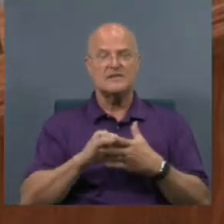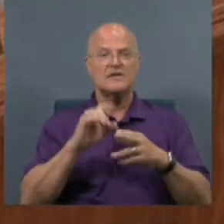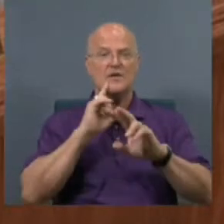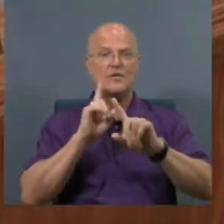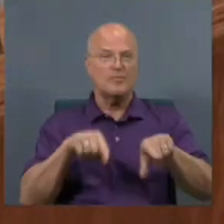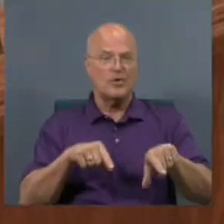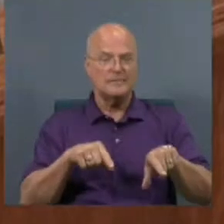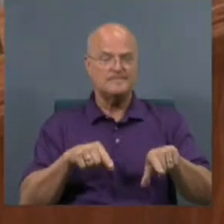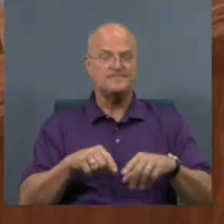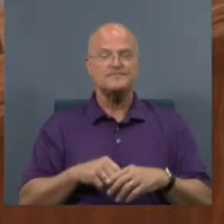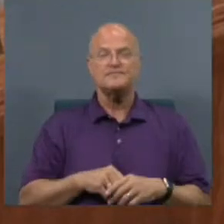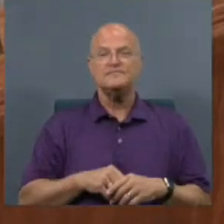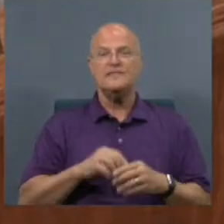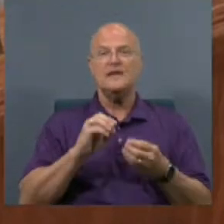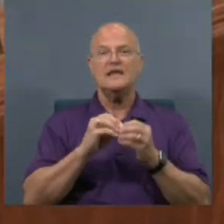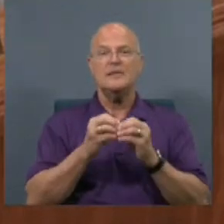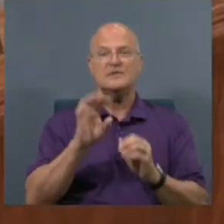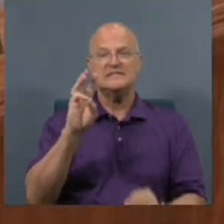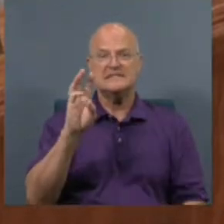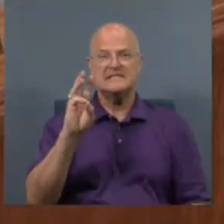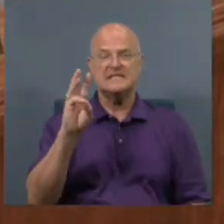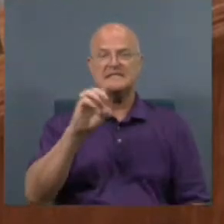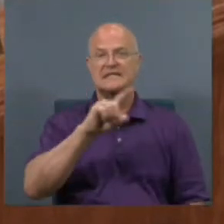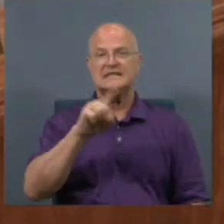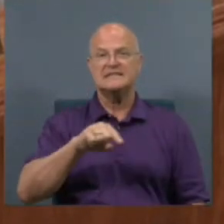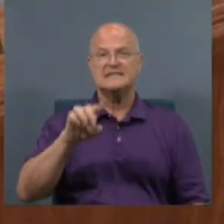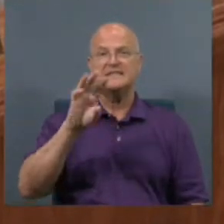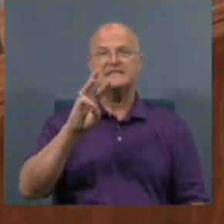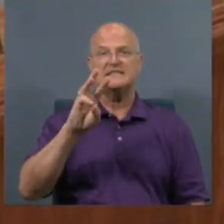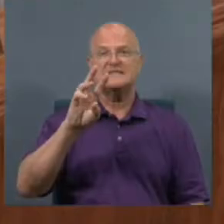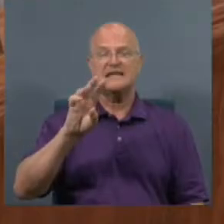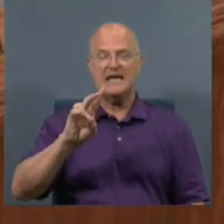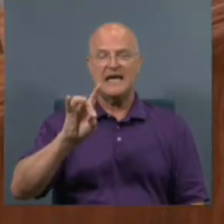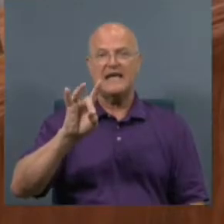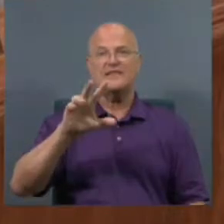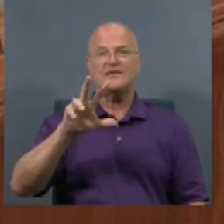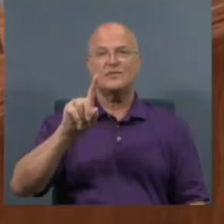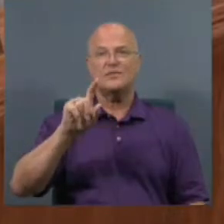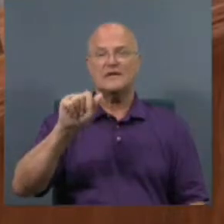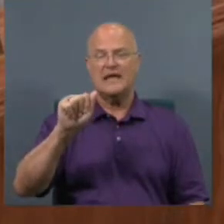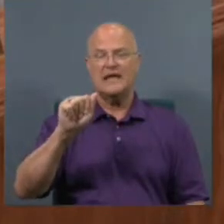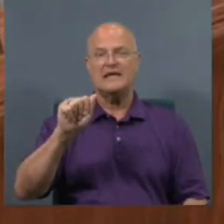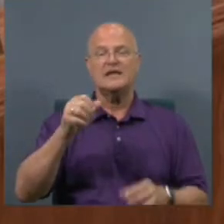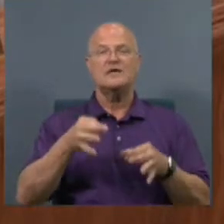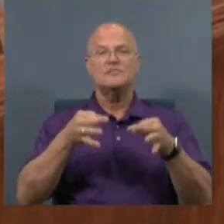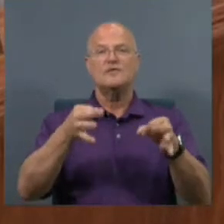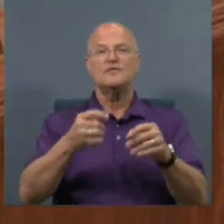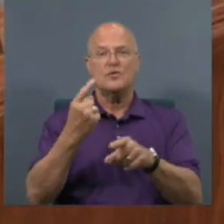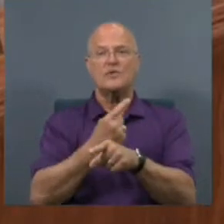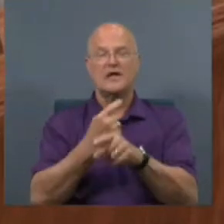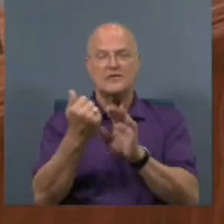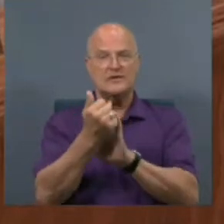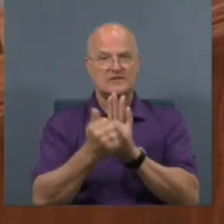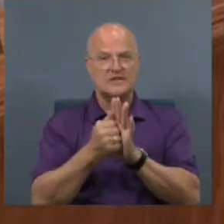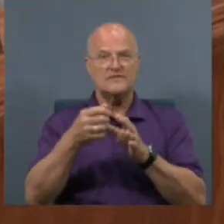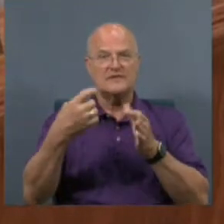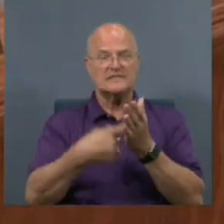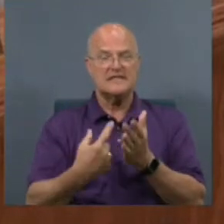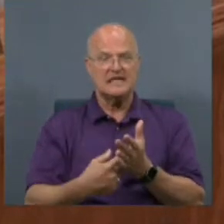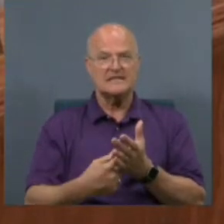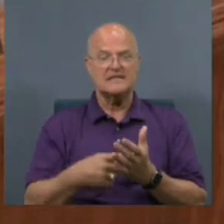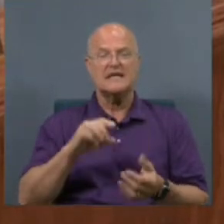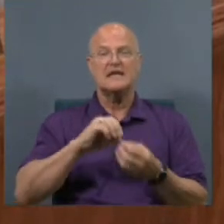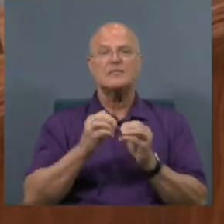report. Item 6, Z6831A is being moved to the regular agenda for discussion. And